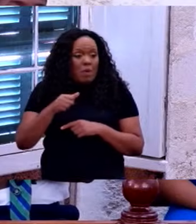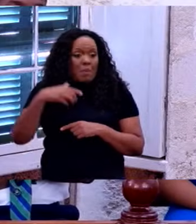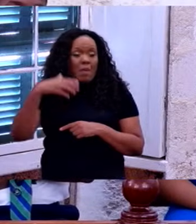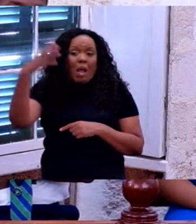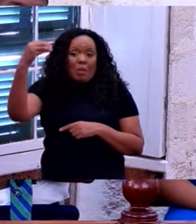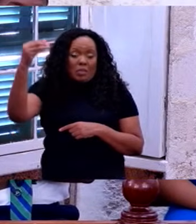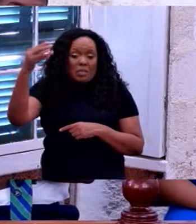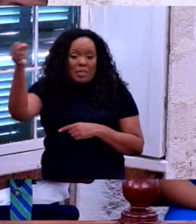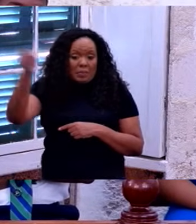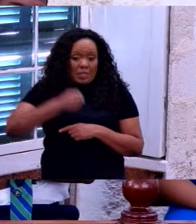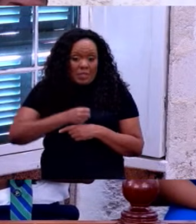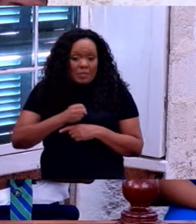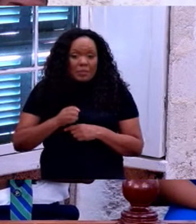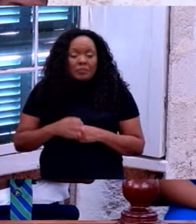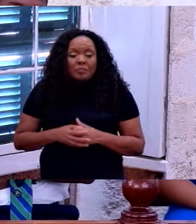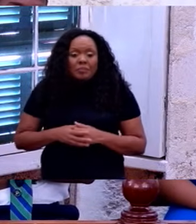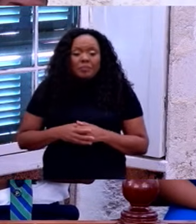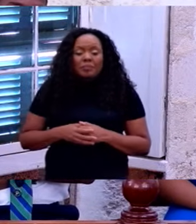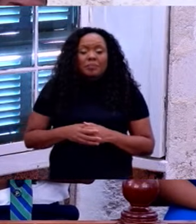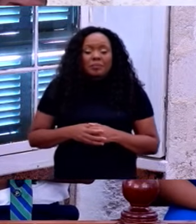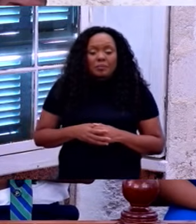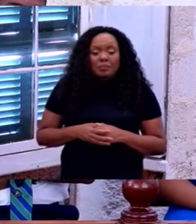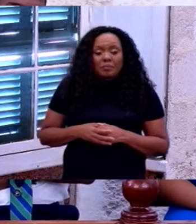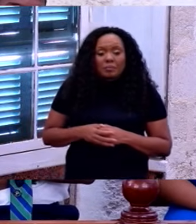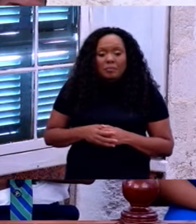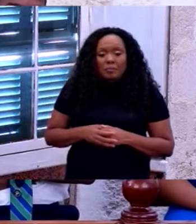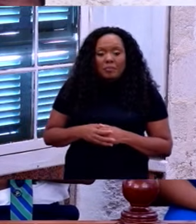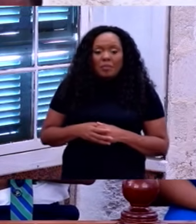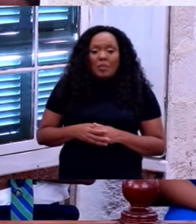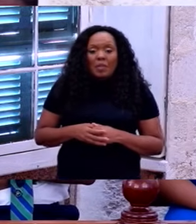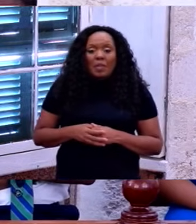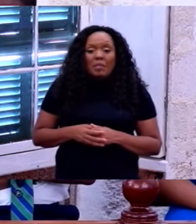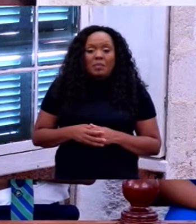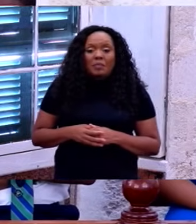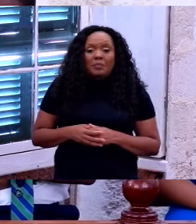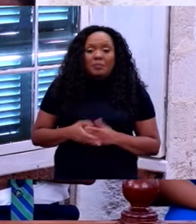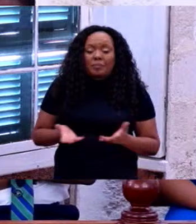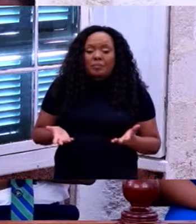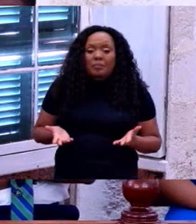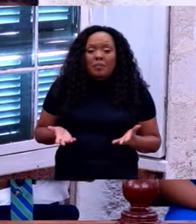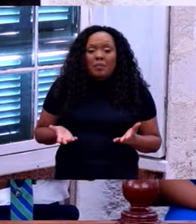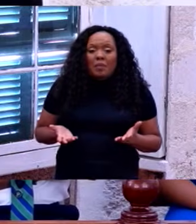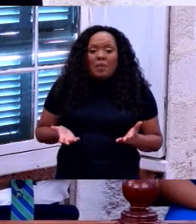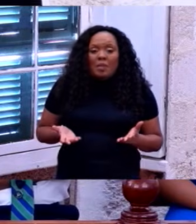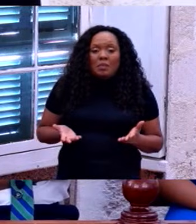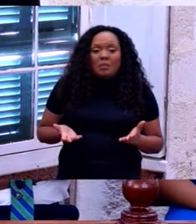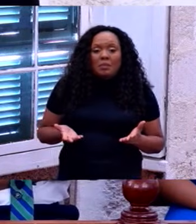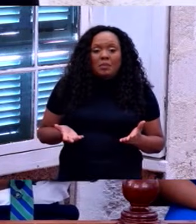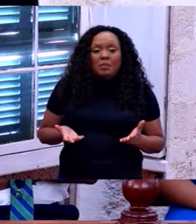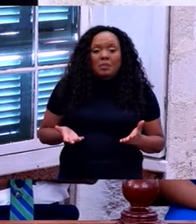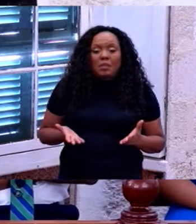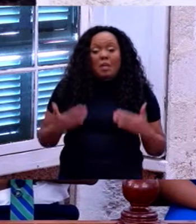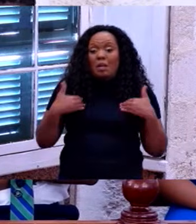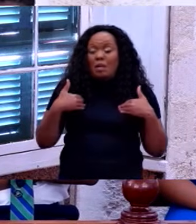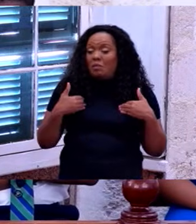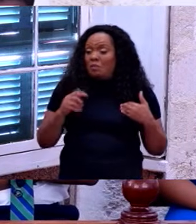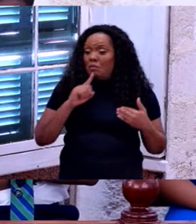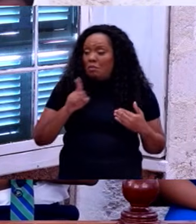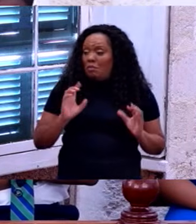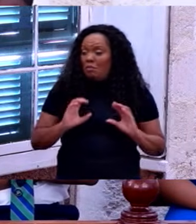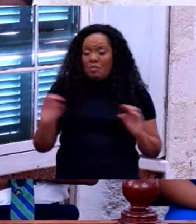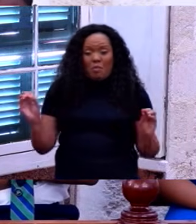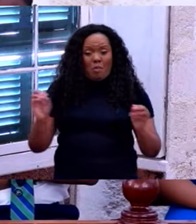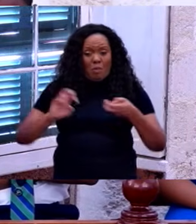speaker. The principle, sir, I have no issue with. I believe that